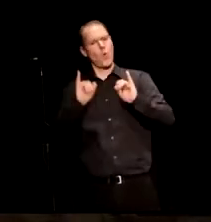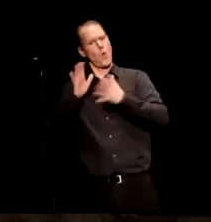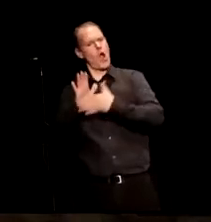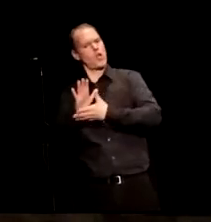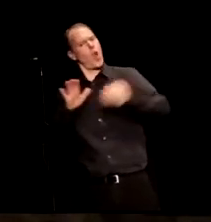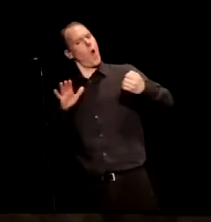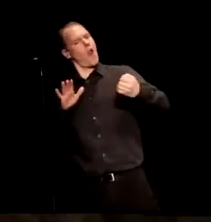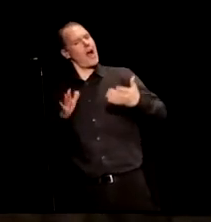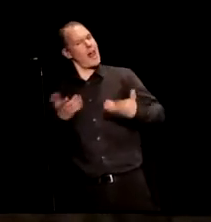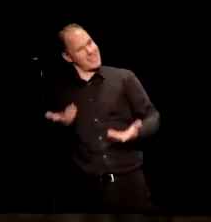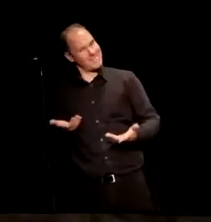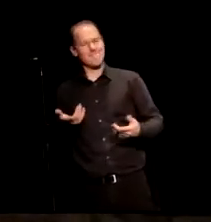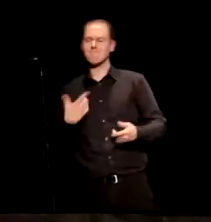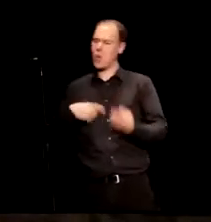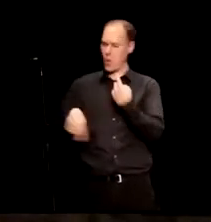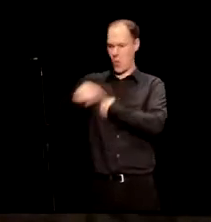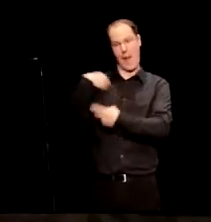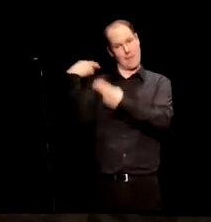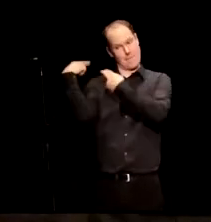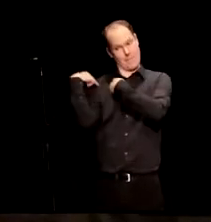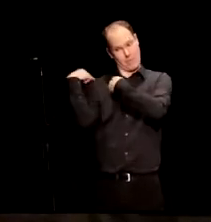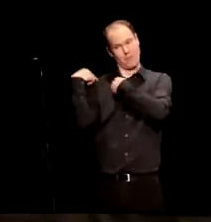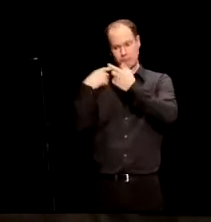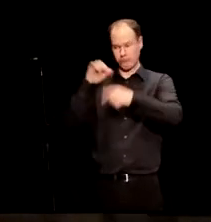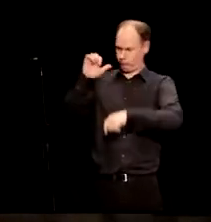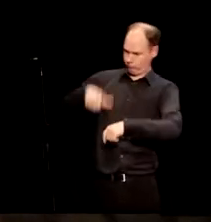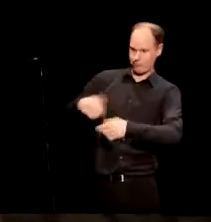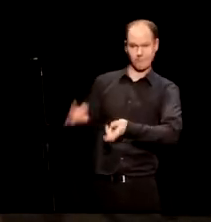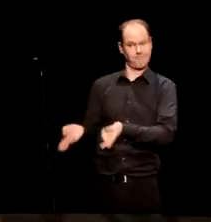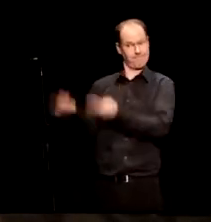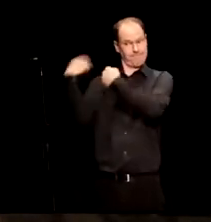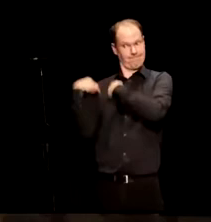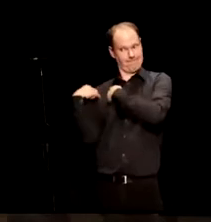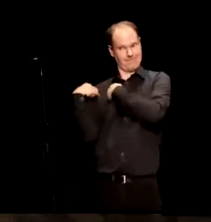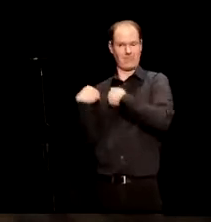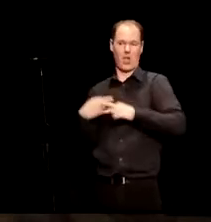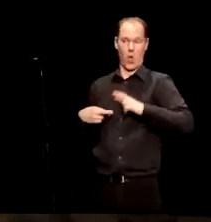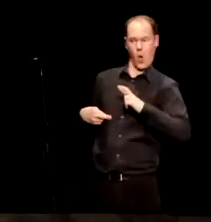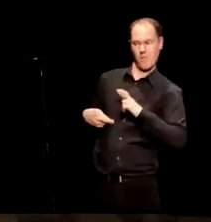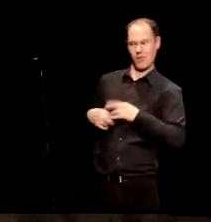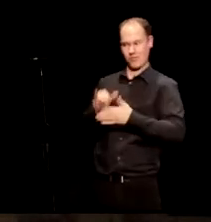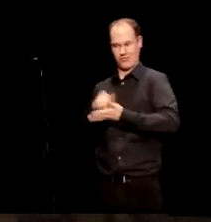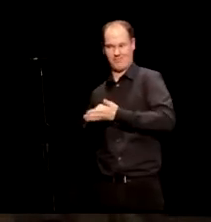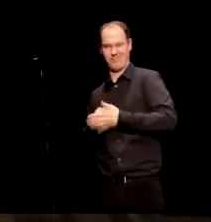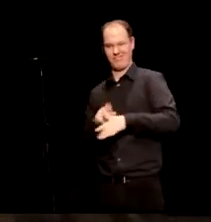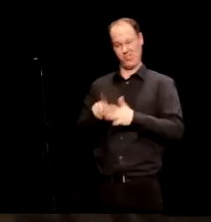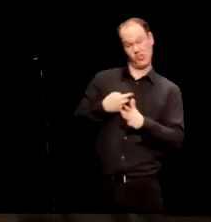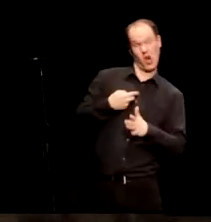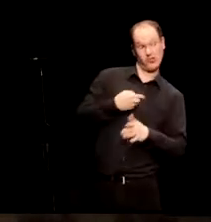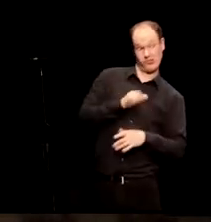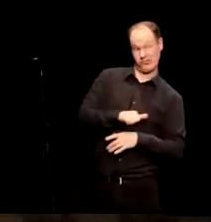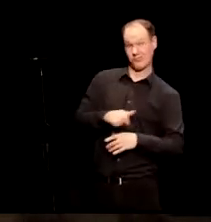I guess we could candle the case, eh, Jerry? I hope so, John.